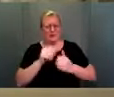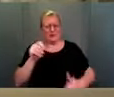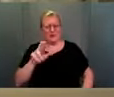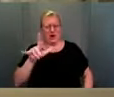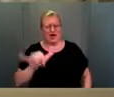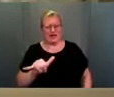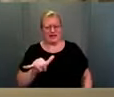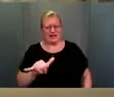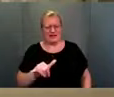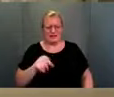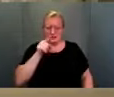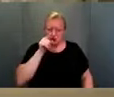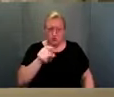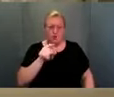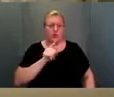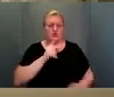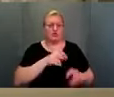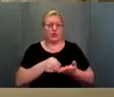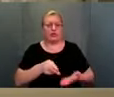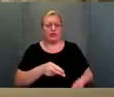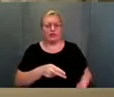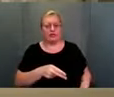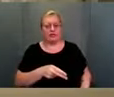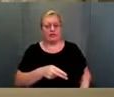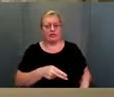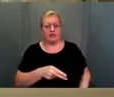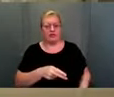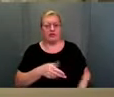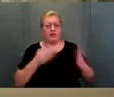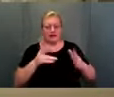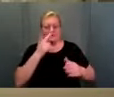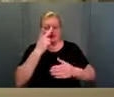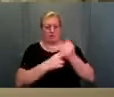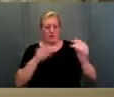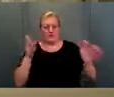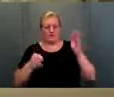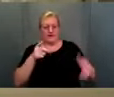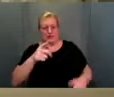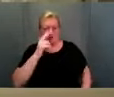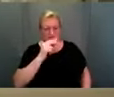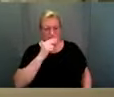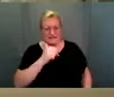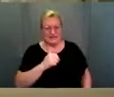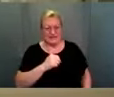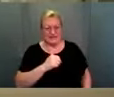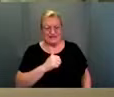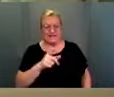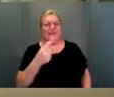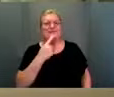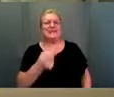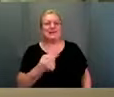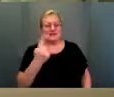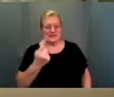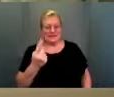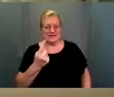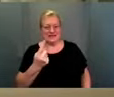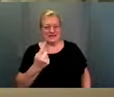You the truth. Let them see both sides of you. And you funny. Let me tell you something. They could take away your